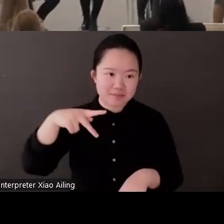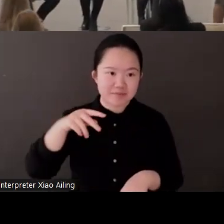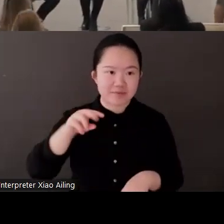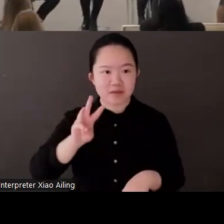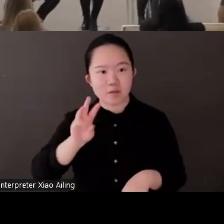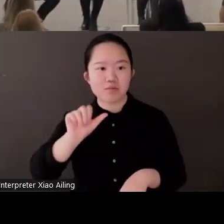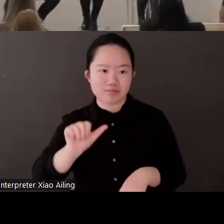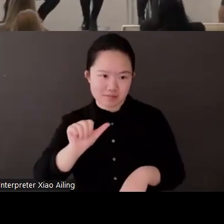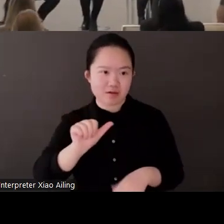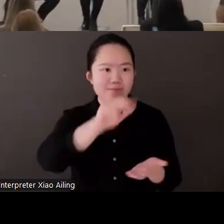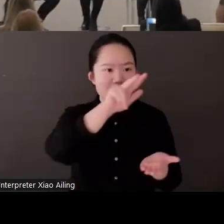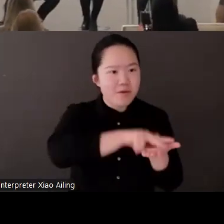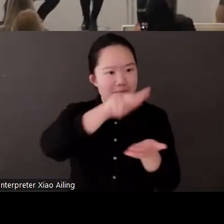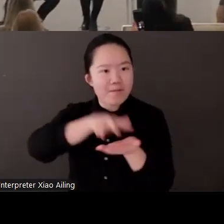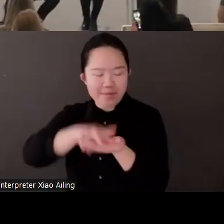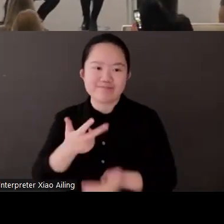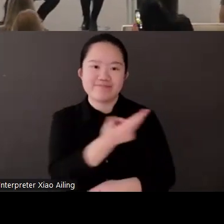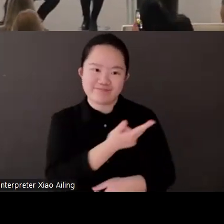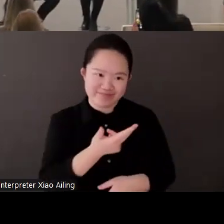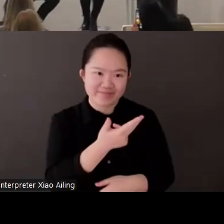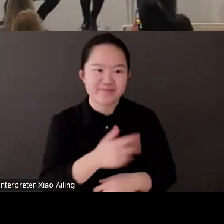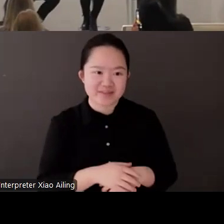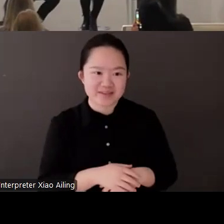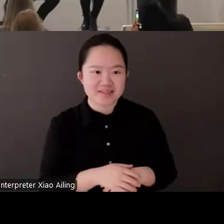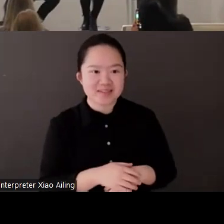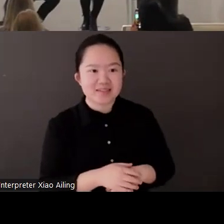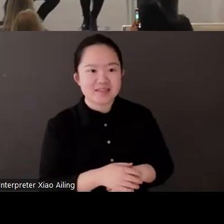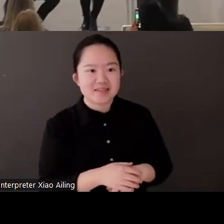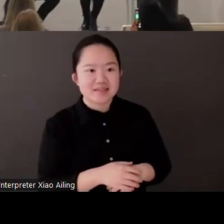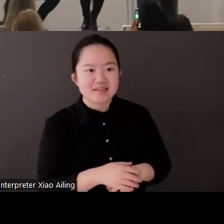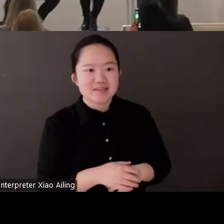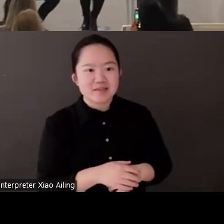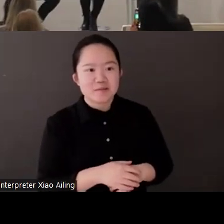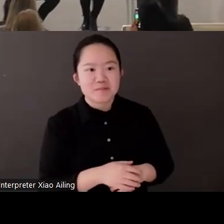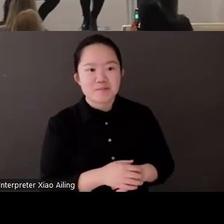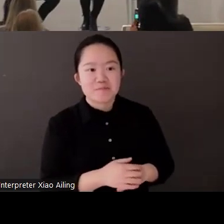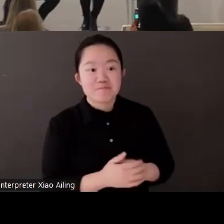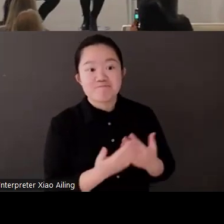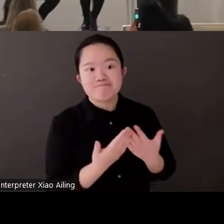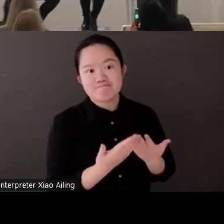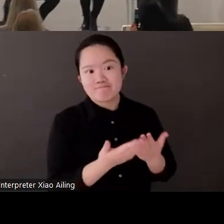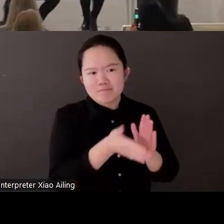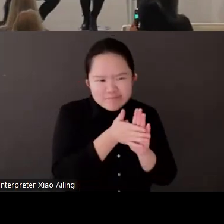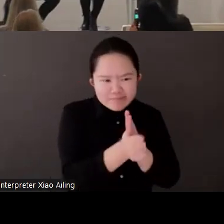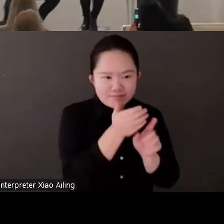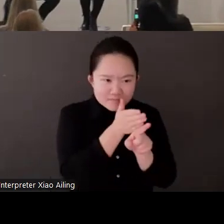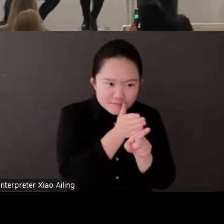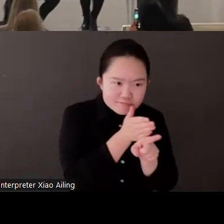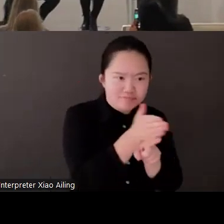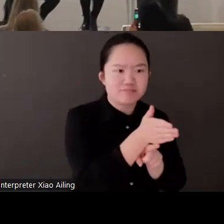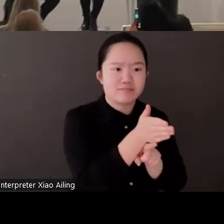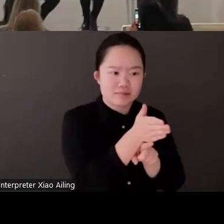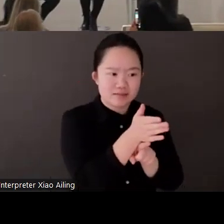God, these people. Certifications at Eficode. So 3 really good accessibility specialists from 3 different